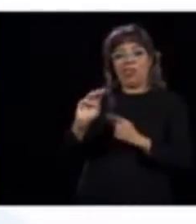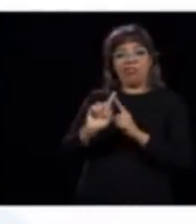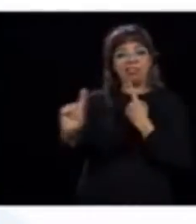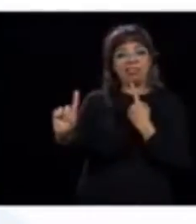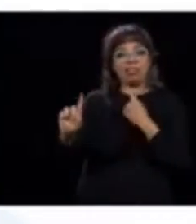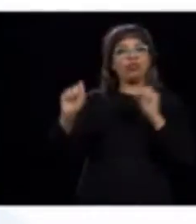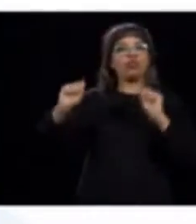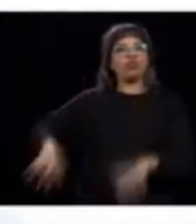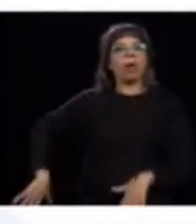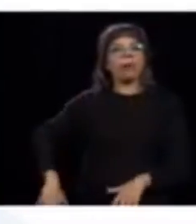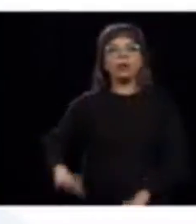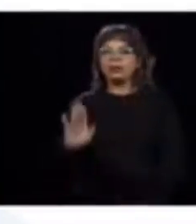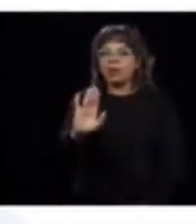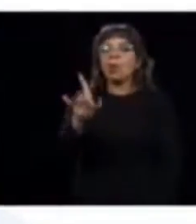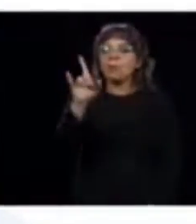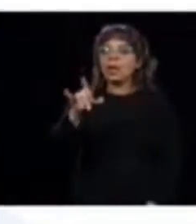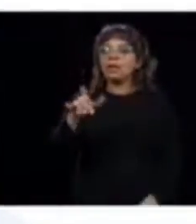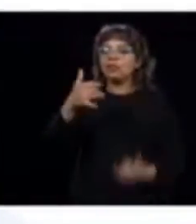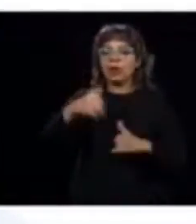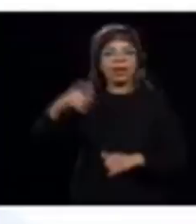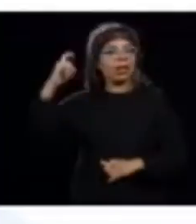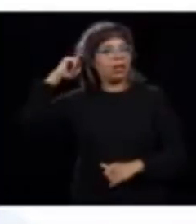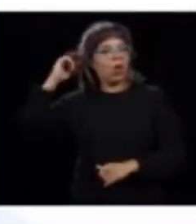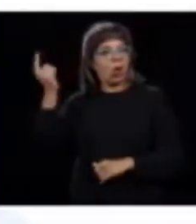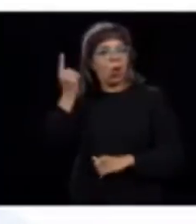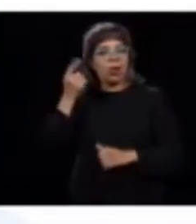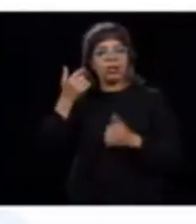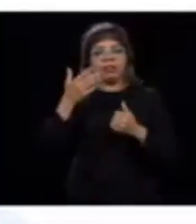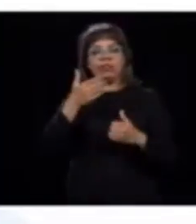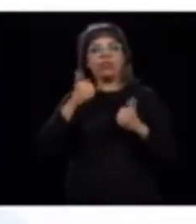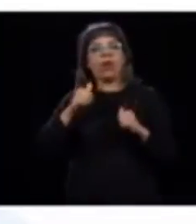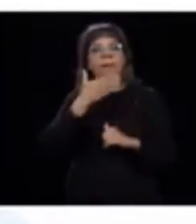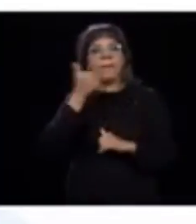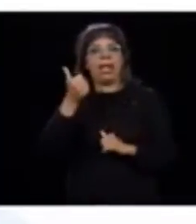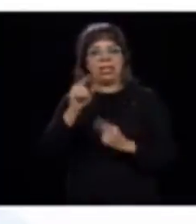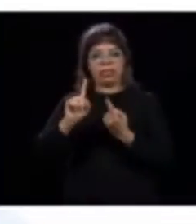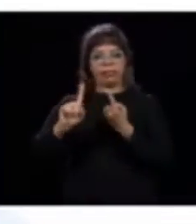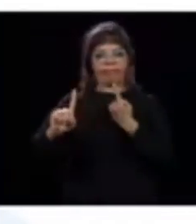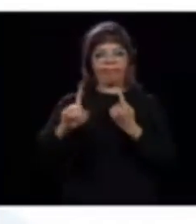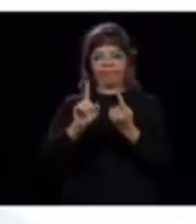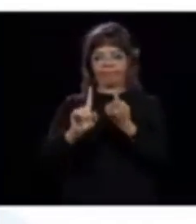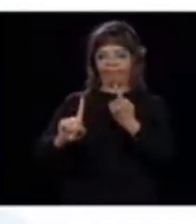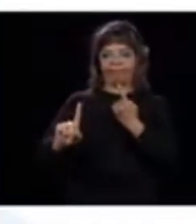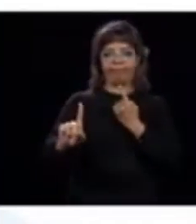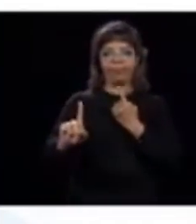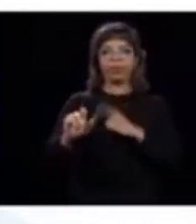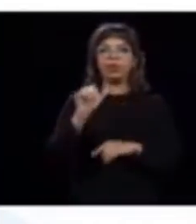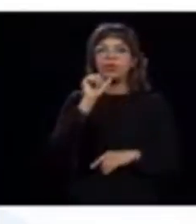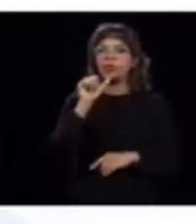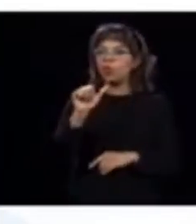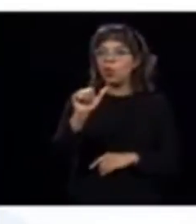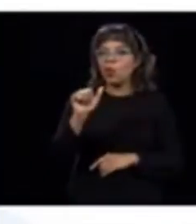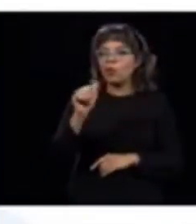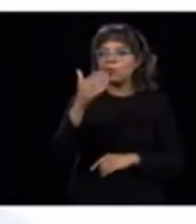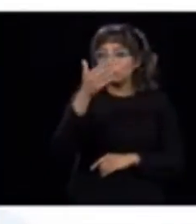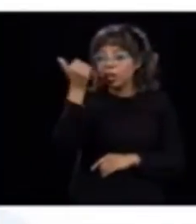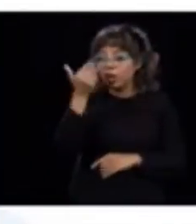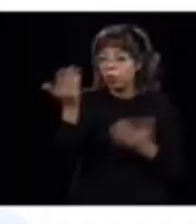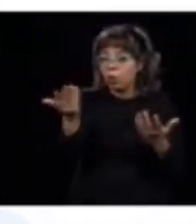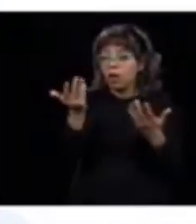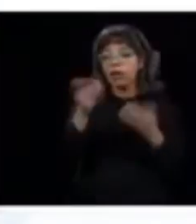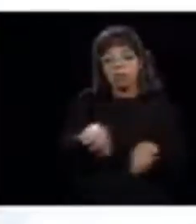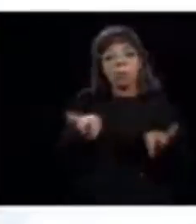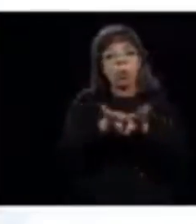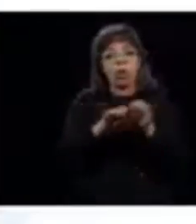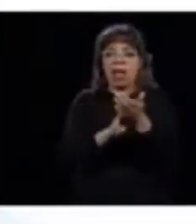and we're going to try to make sure that people understand the way they use it and I will repeat it again, don't forget to wash your